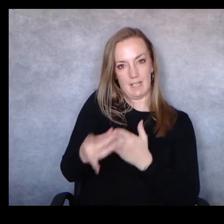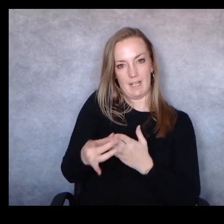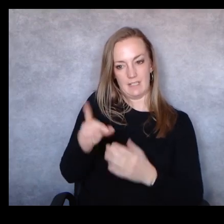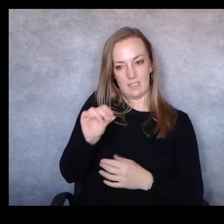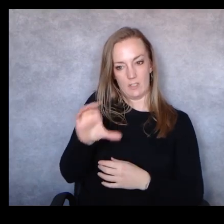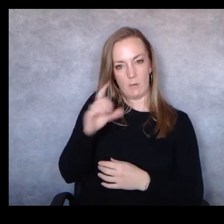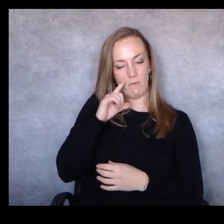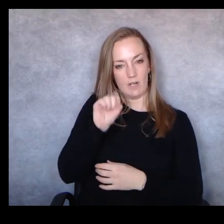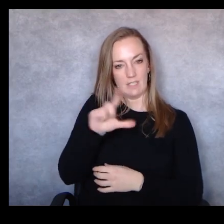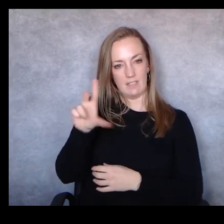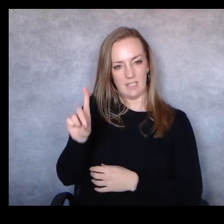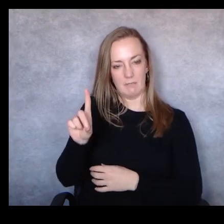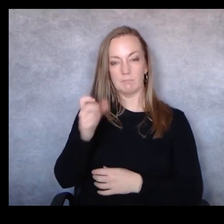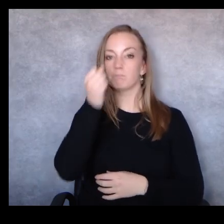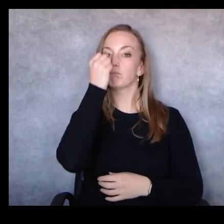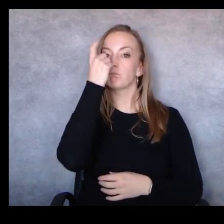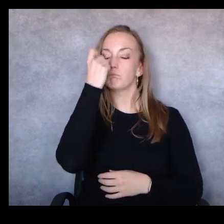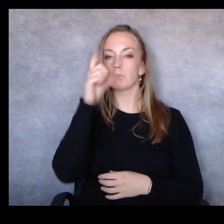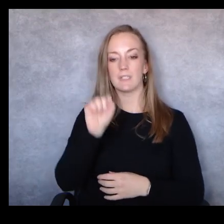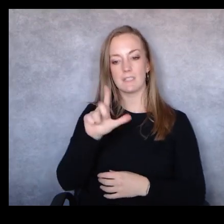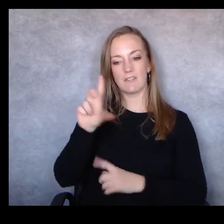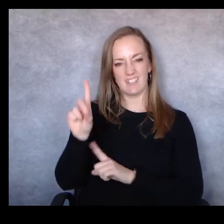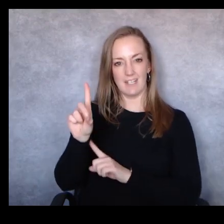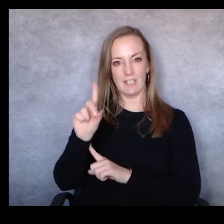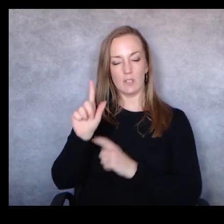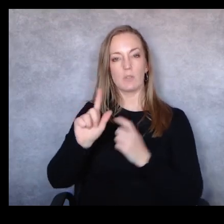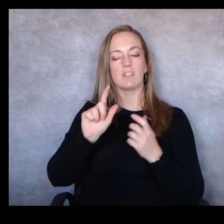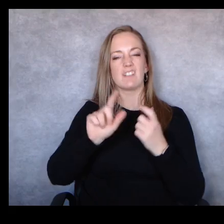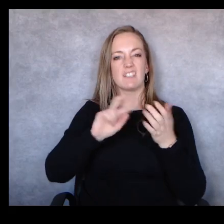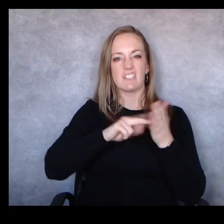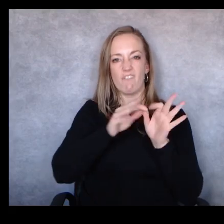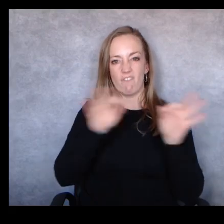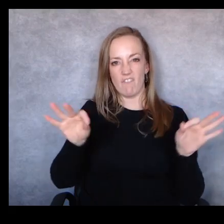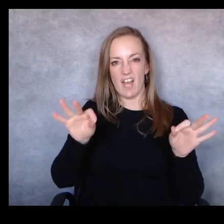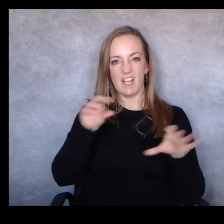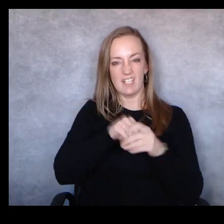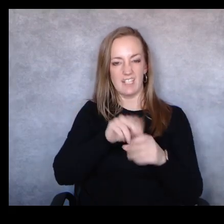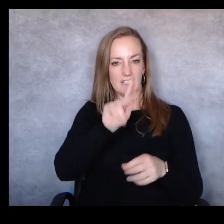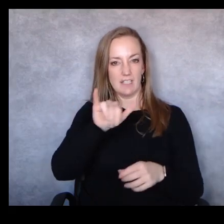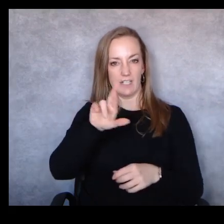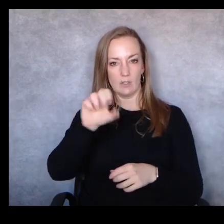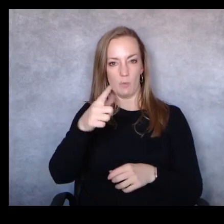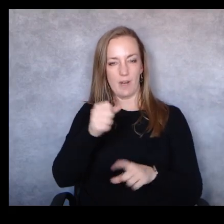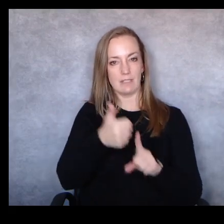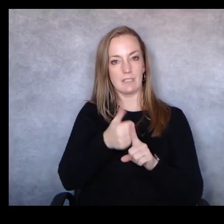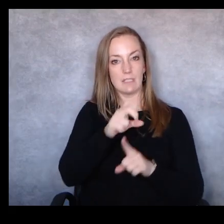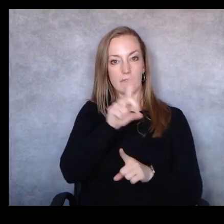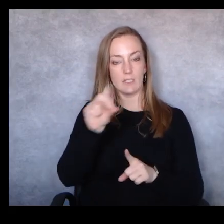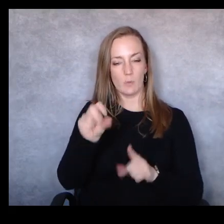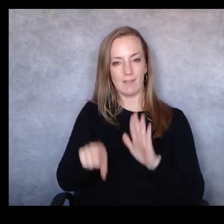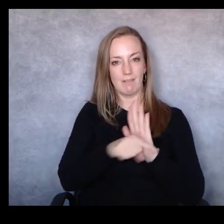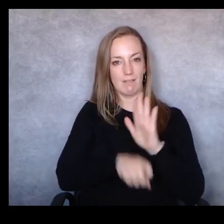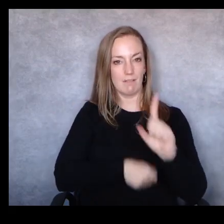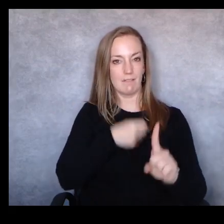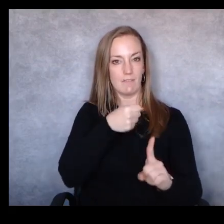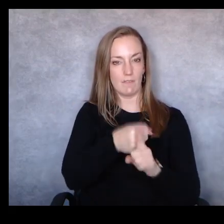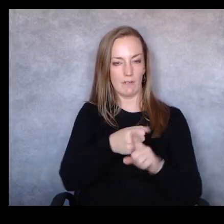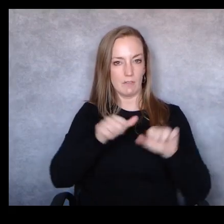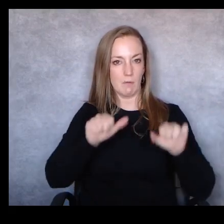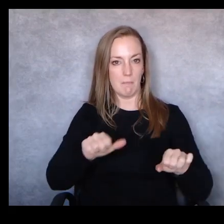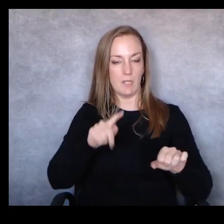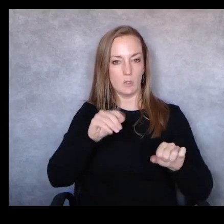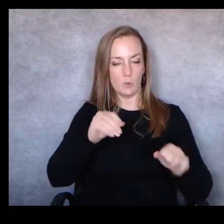A specific learning disability is defined in the Kentucky regulation as a disorder that adversely affects the ability to